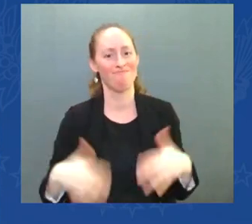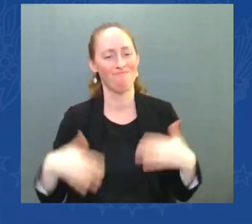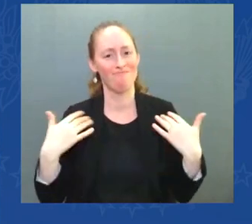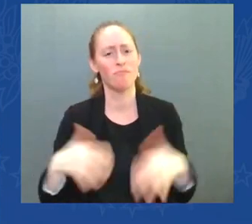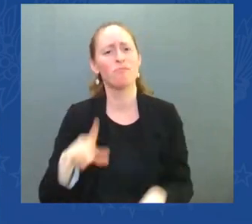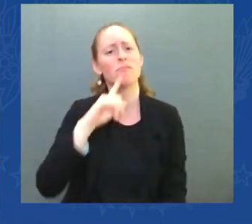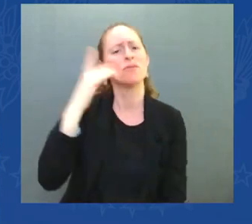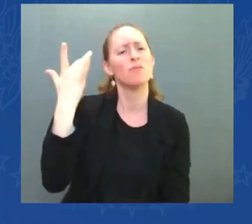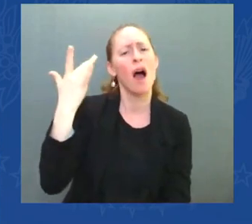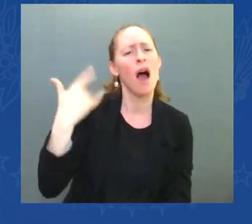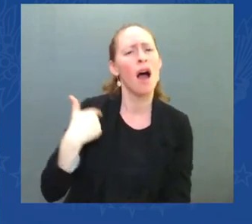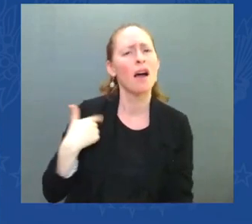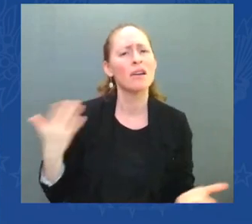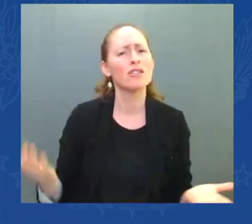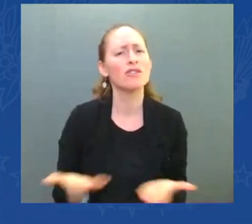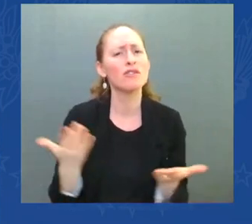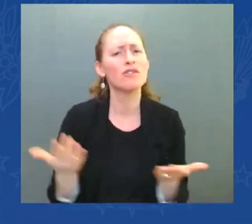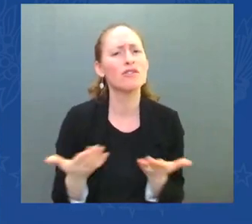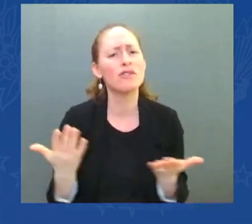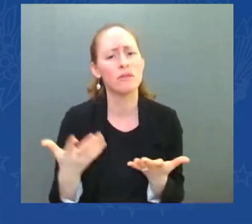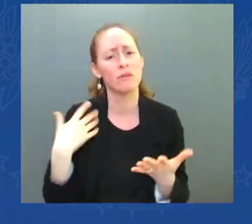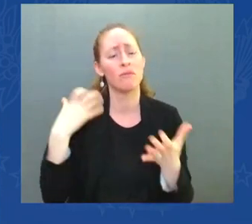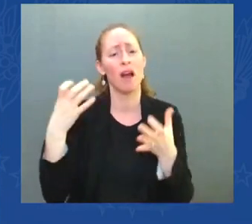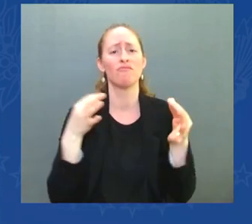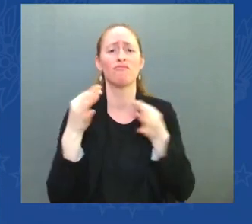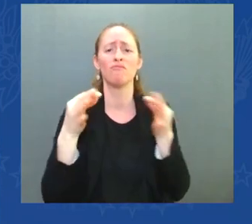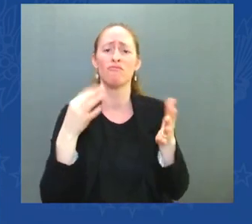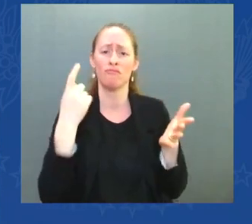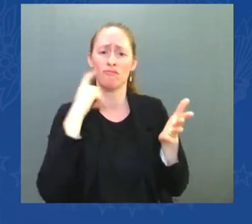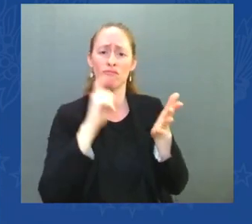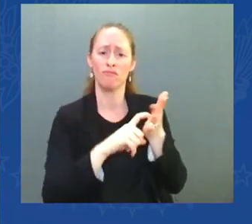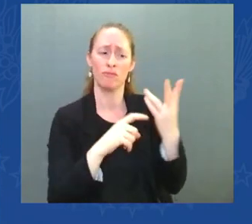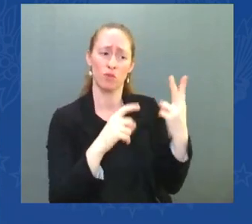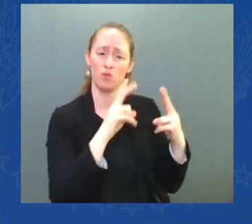us, one of whom was my best friend.